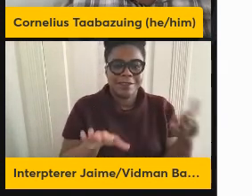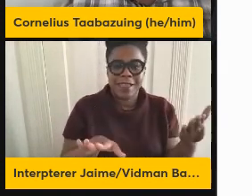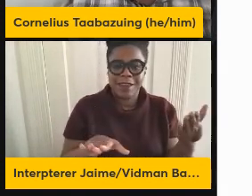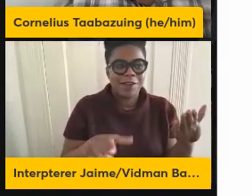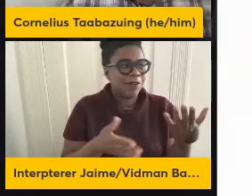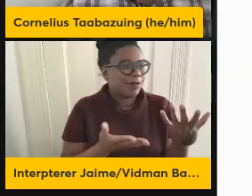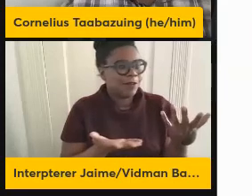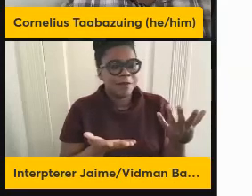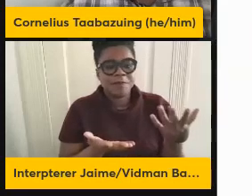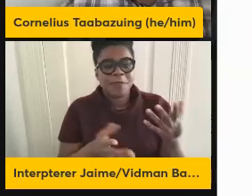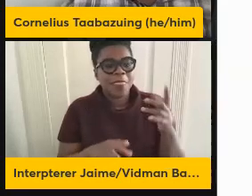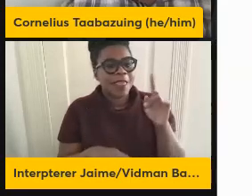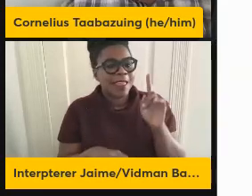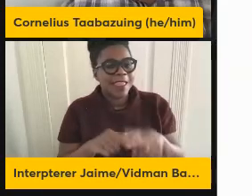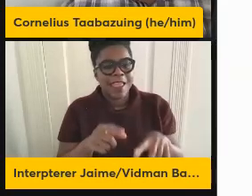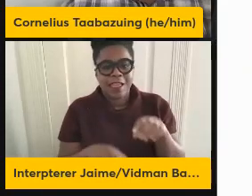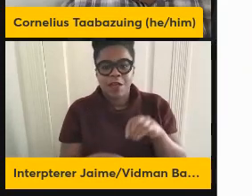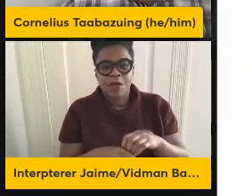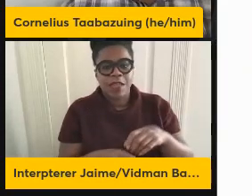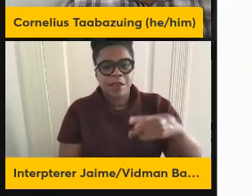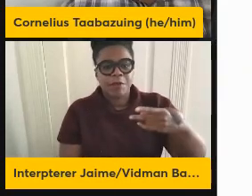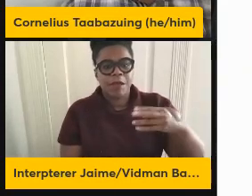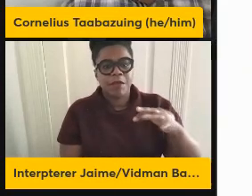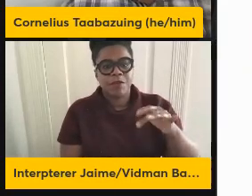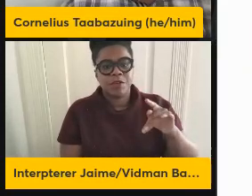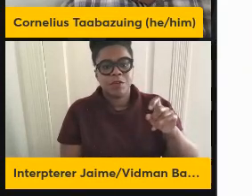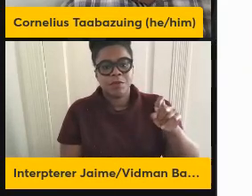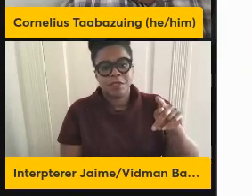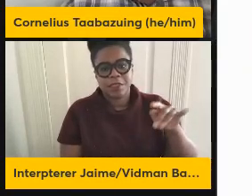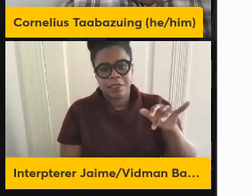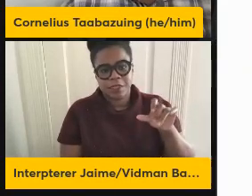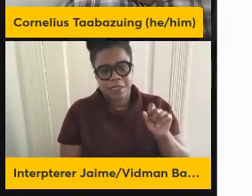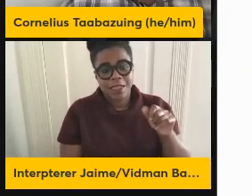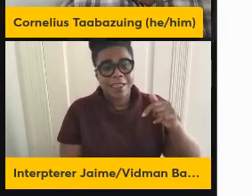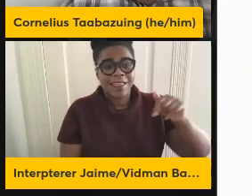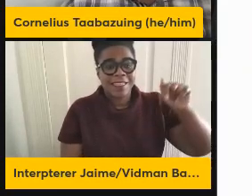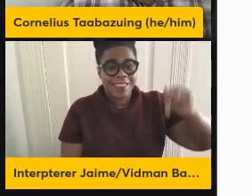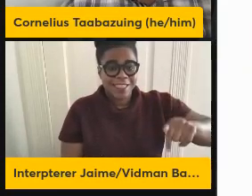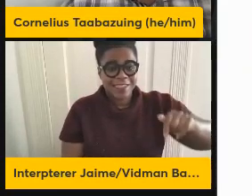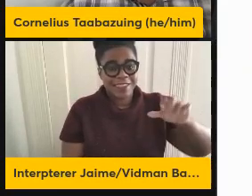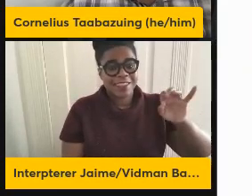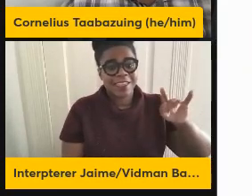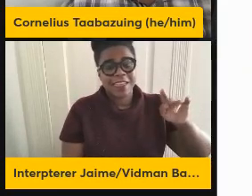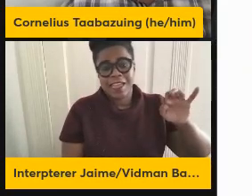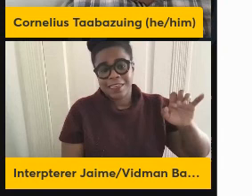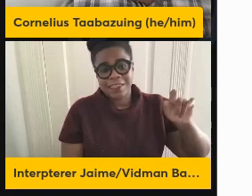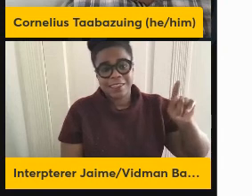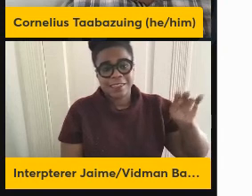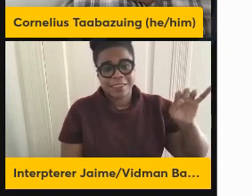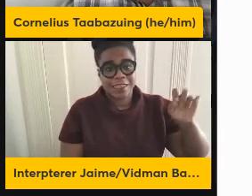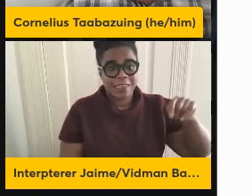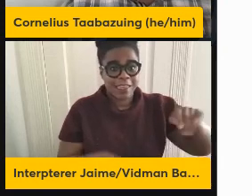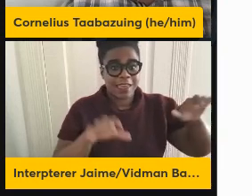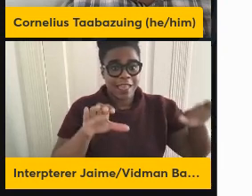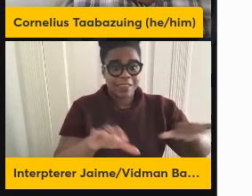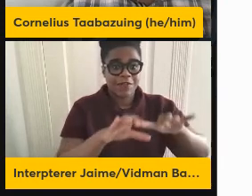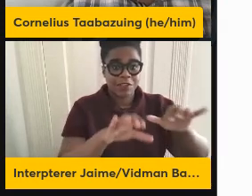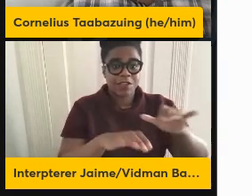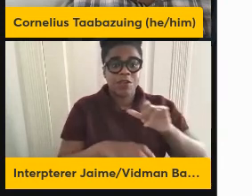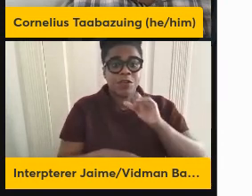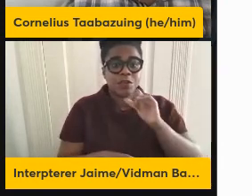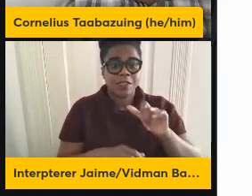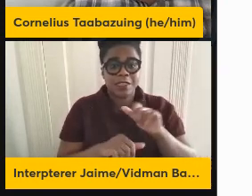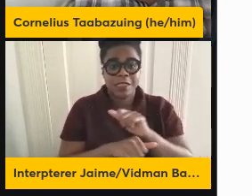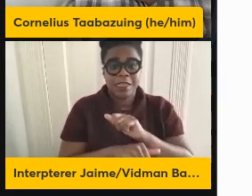can't undergo pyroptosis. And as expected, this is a catalytic cysteine inactivation, and we don't see any